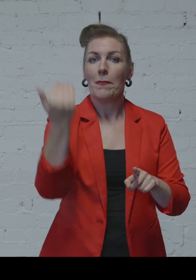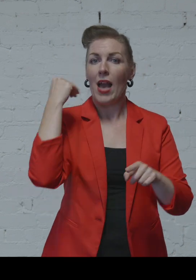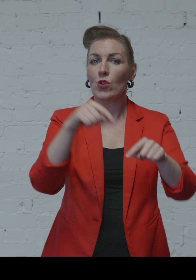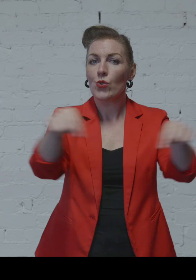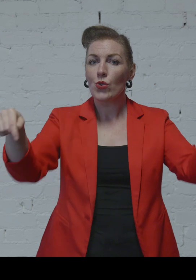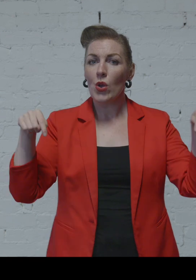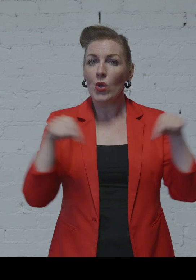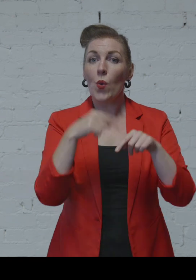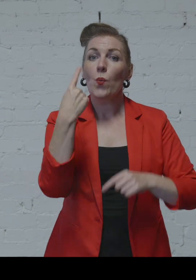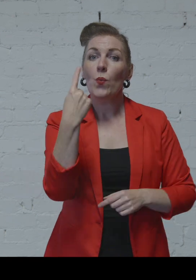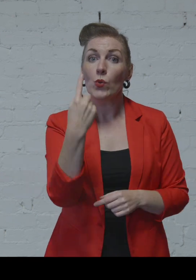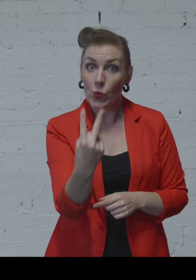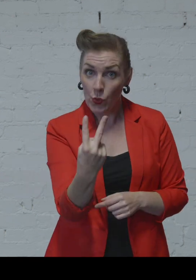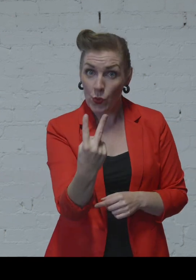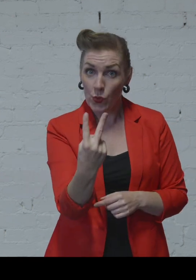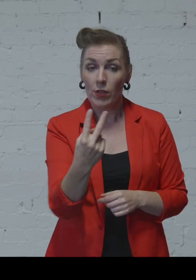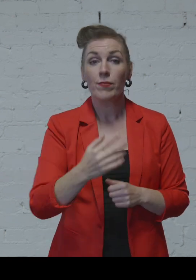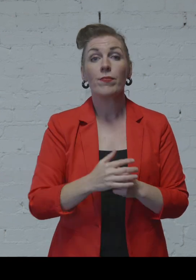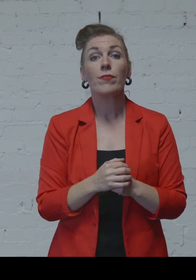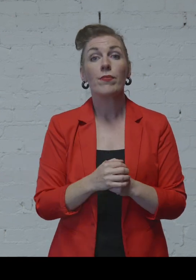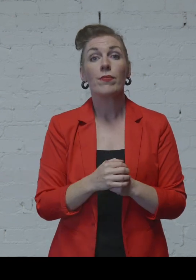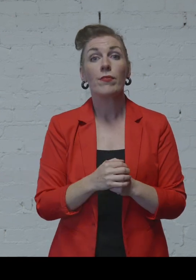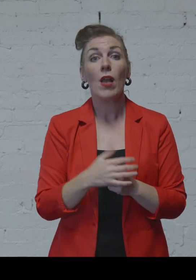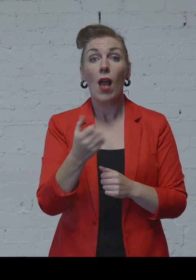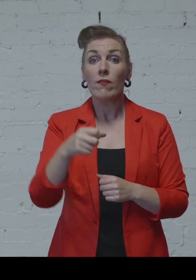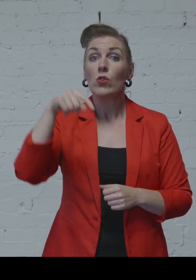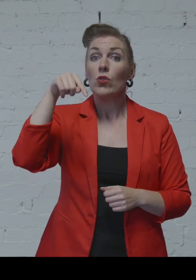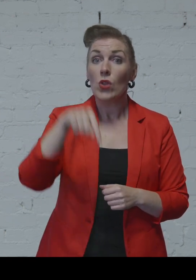through the back of Studio 2 and down a staircase to the left.